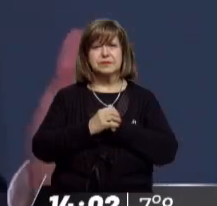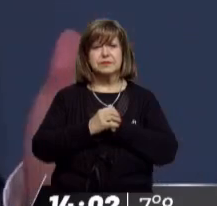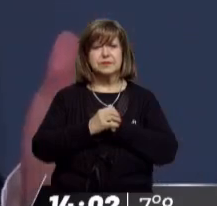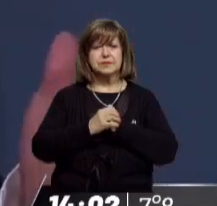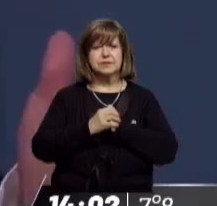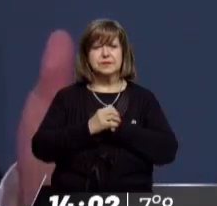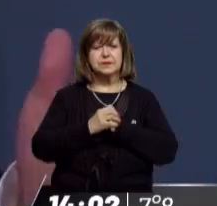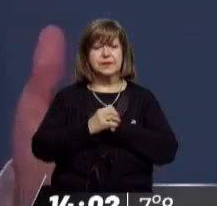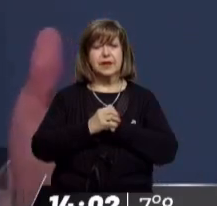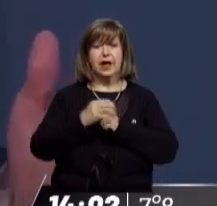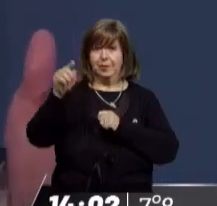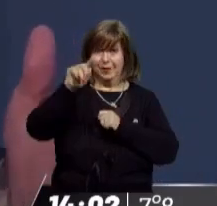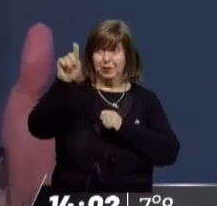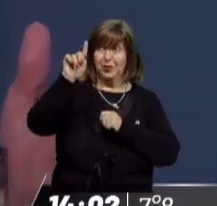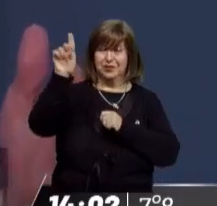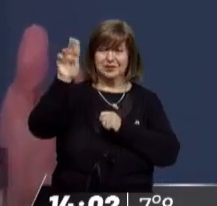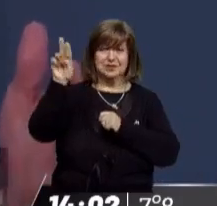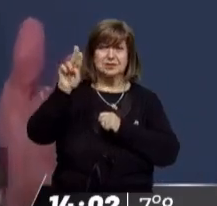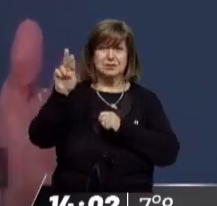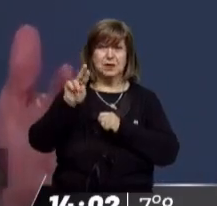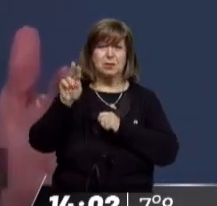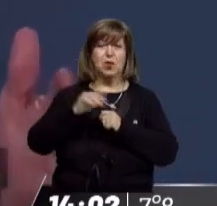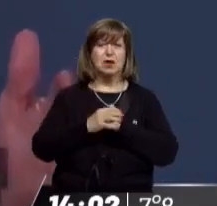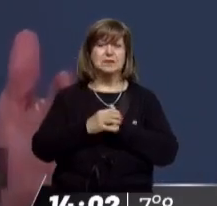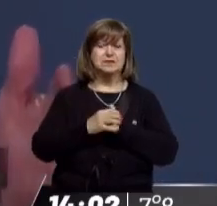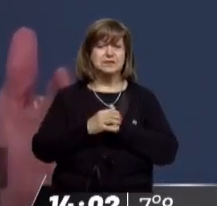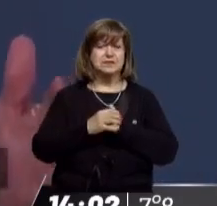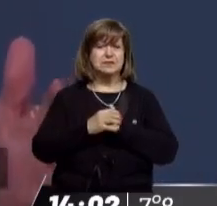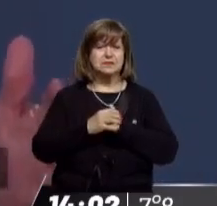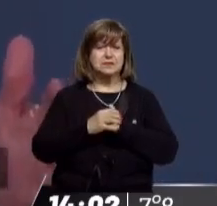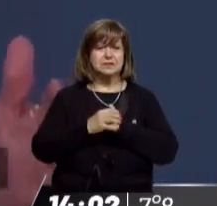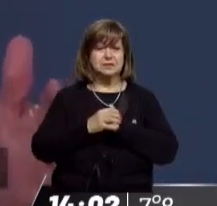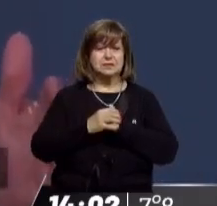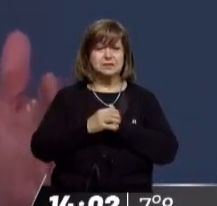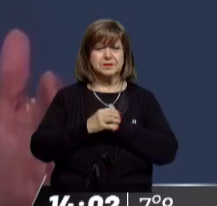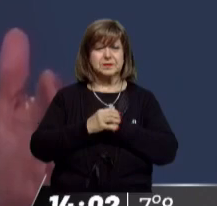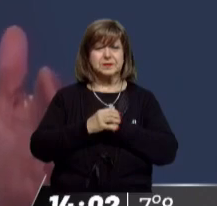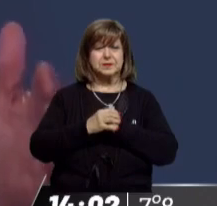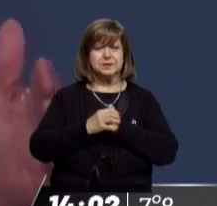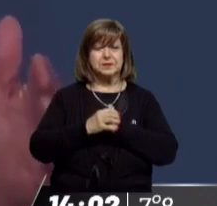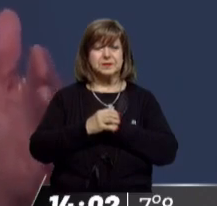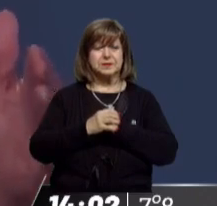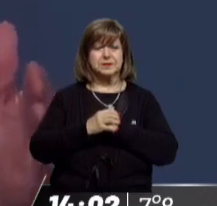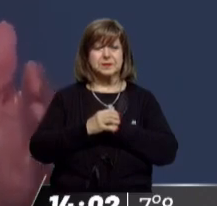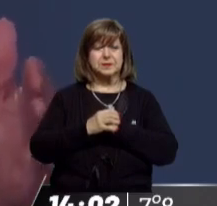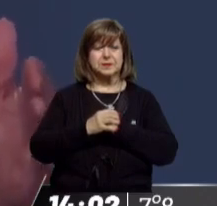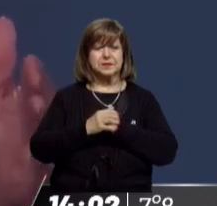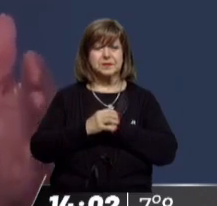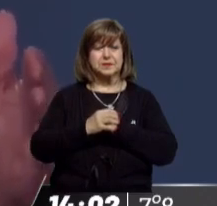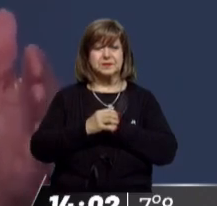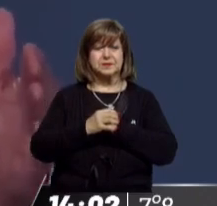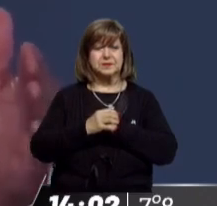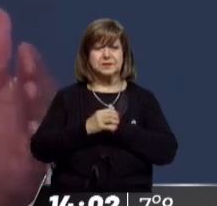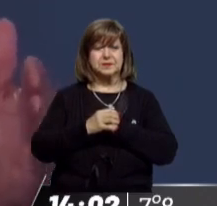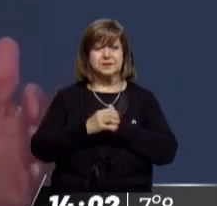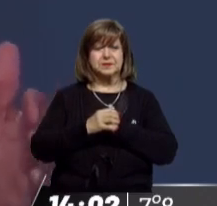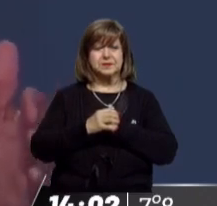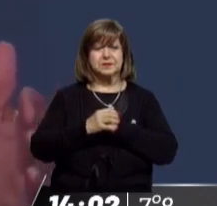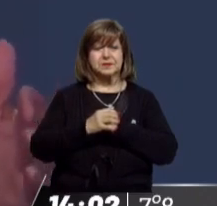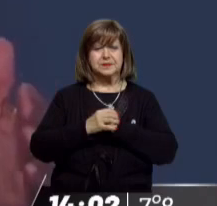Loudly and clearly. And now I want to hand it over to the president of Ukraine, who has as much courage as he